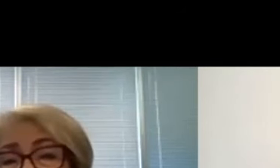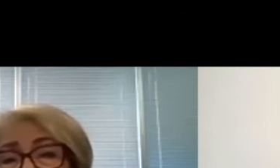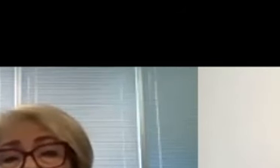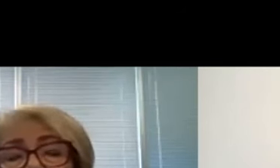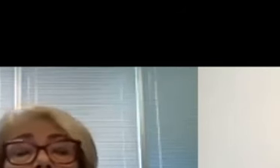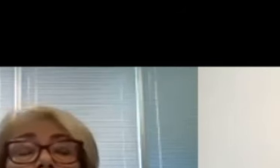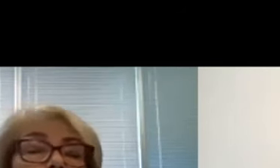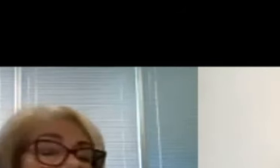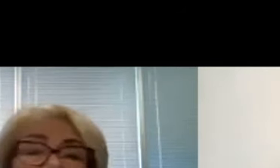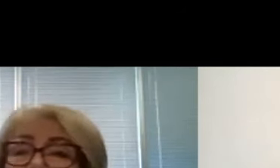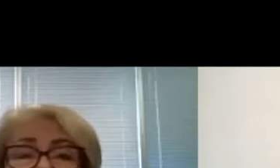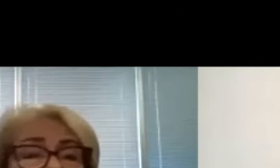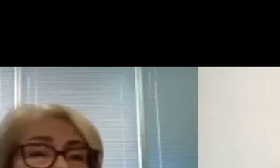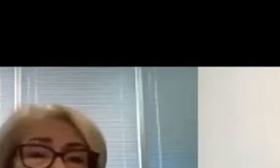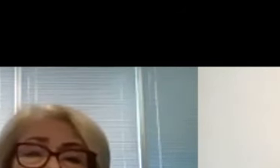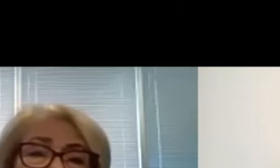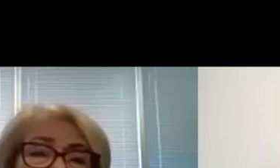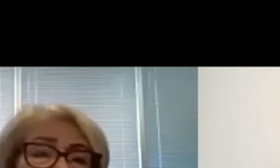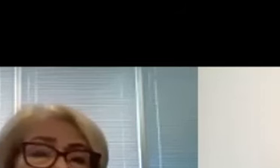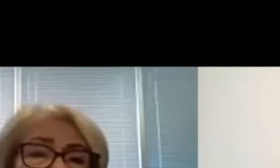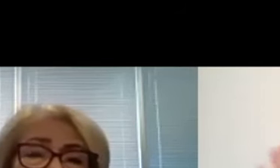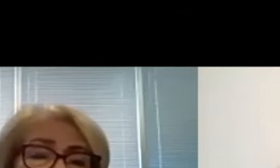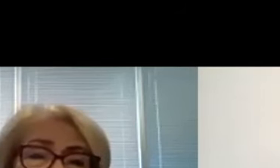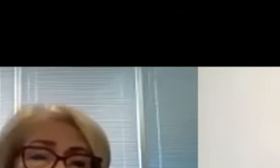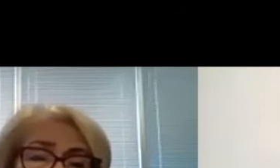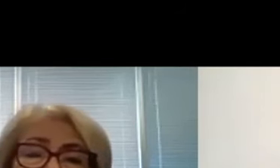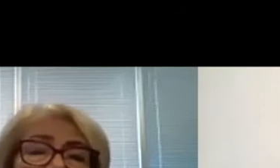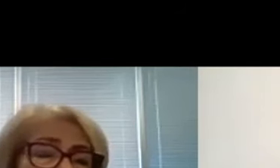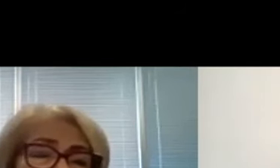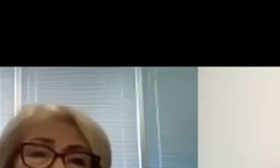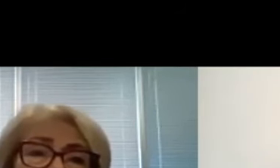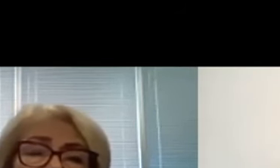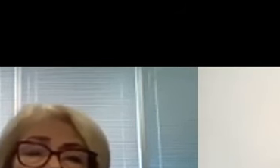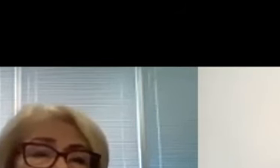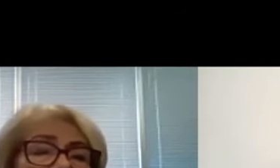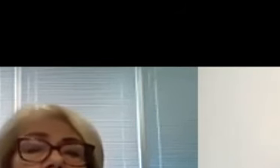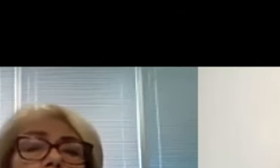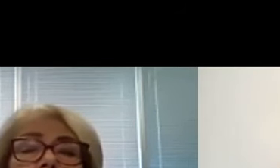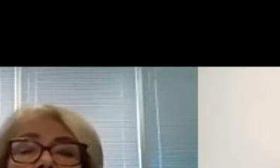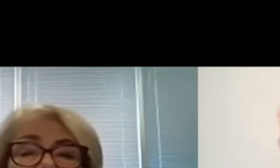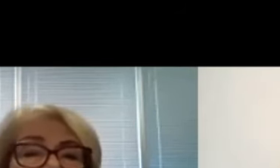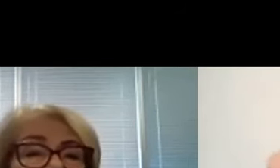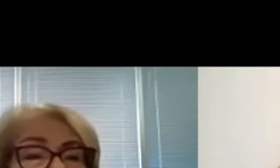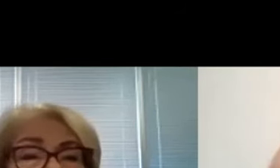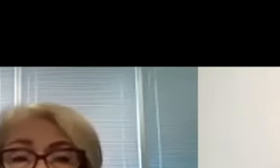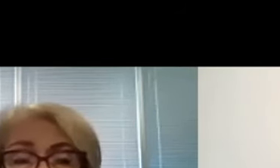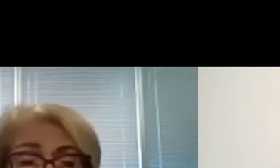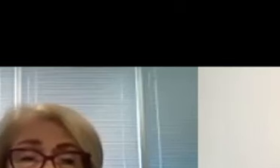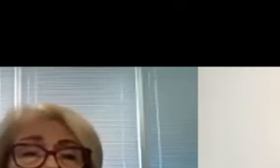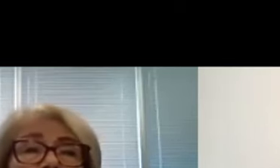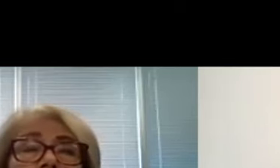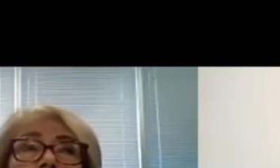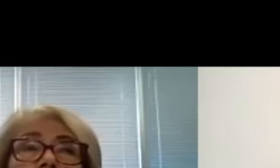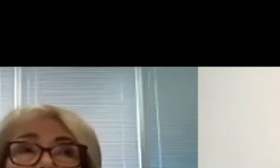business team, it's great to have that business team lead innovation. If you're in a technical program, it is going to